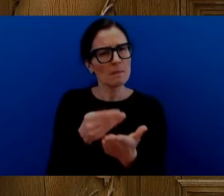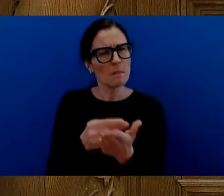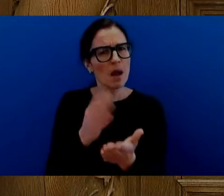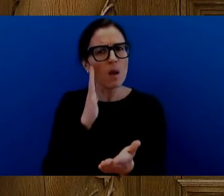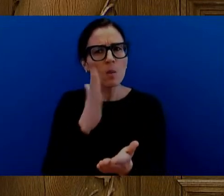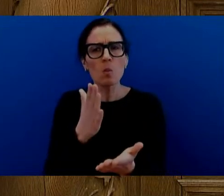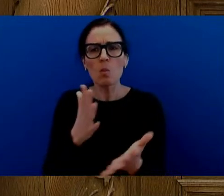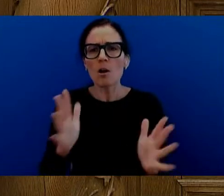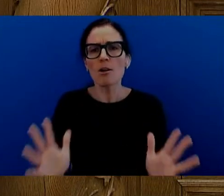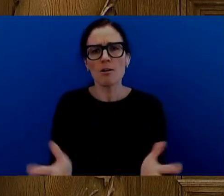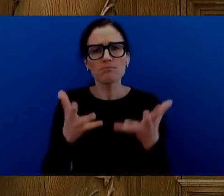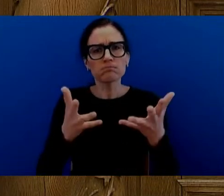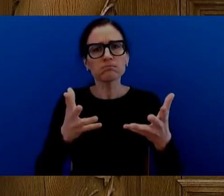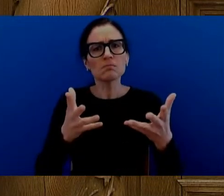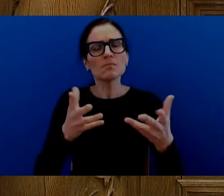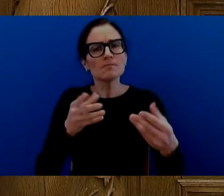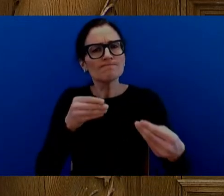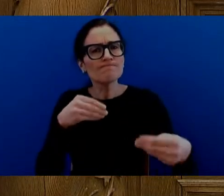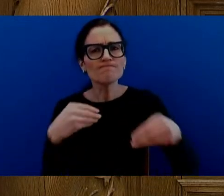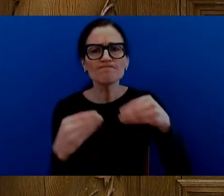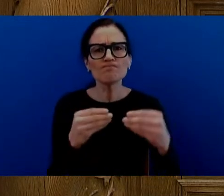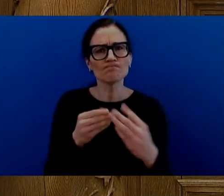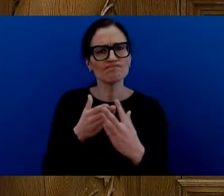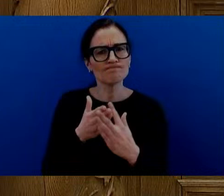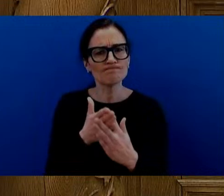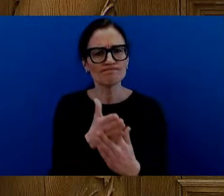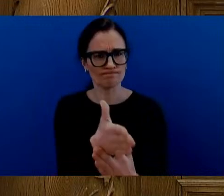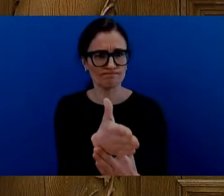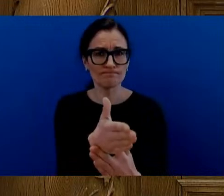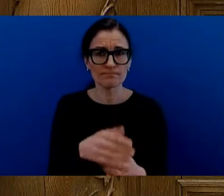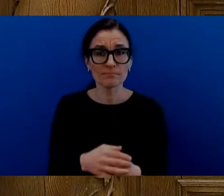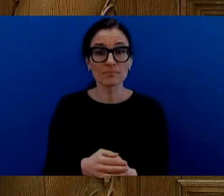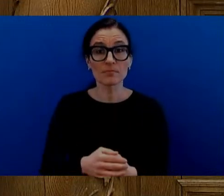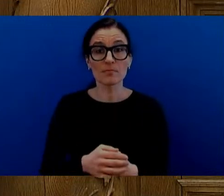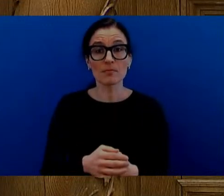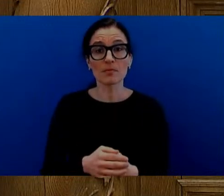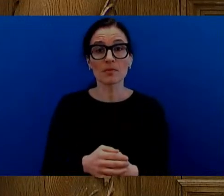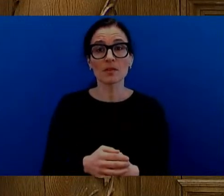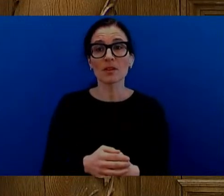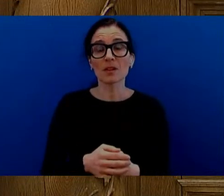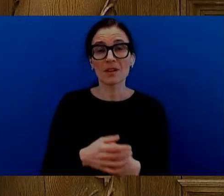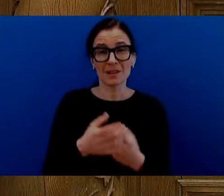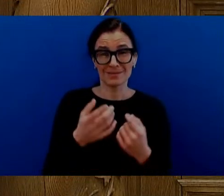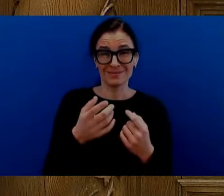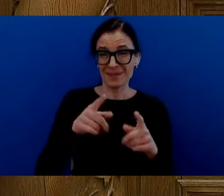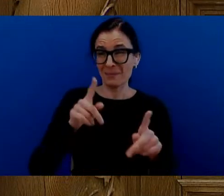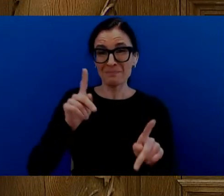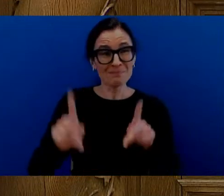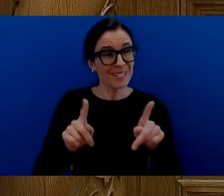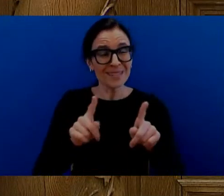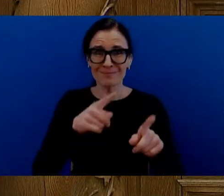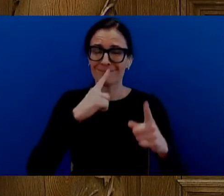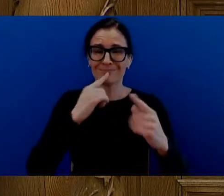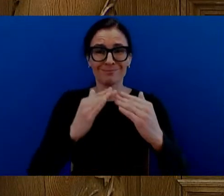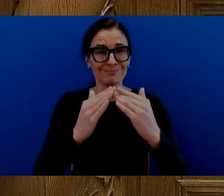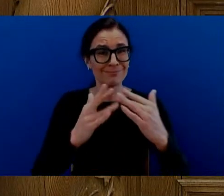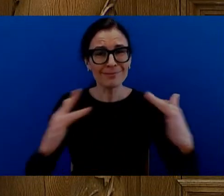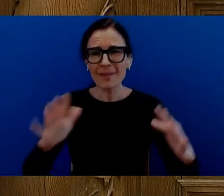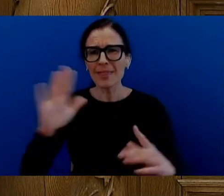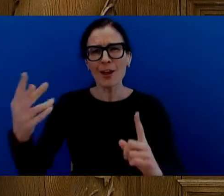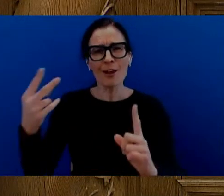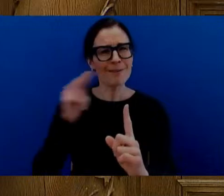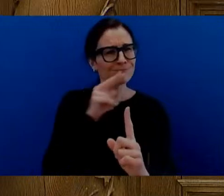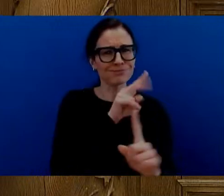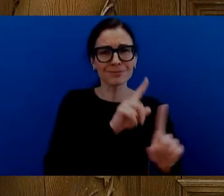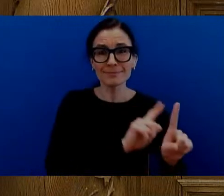different backgrounds and perspectives are coming together in a common purpose. A new coalition of leaders in business, labor